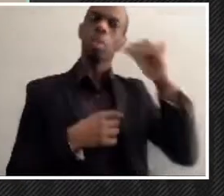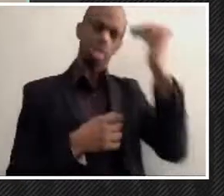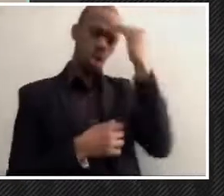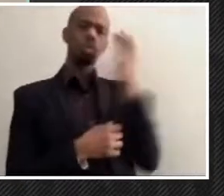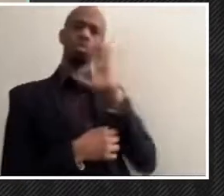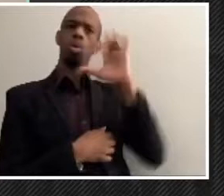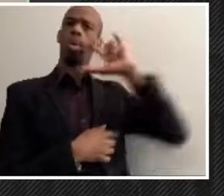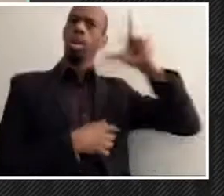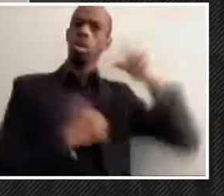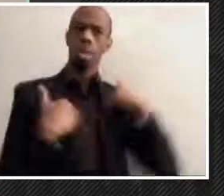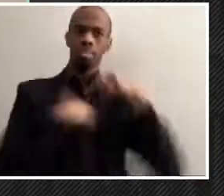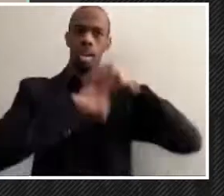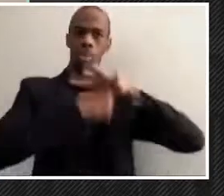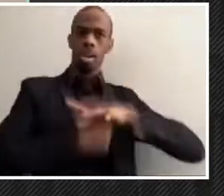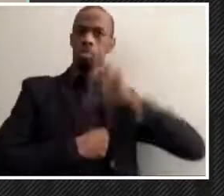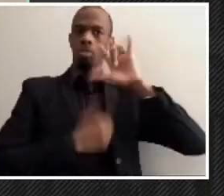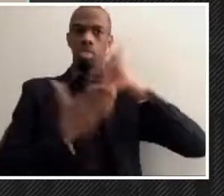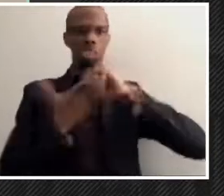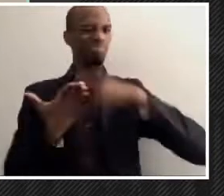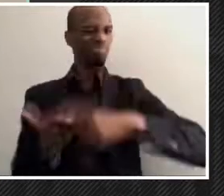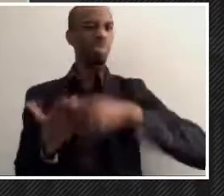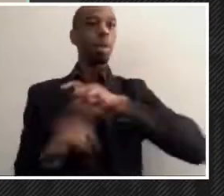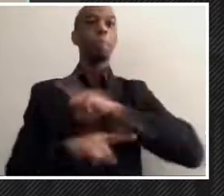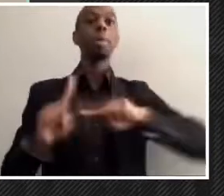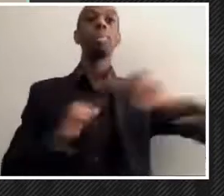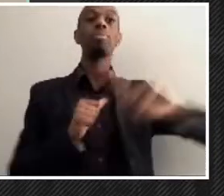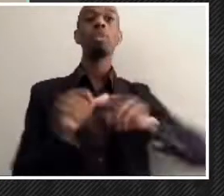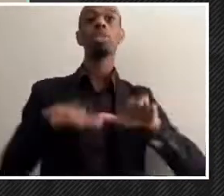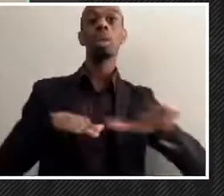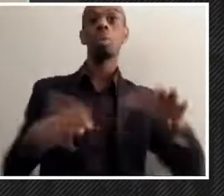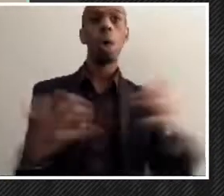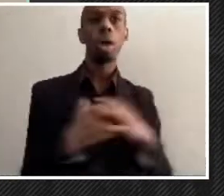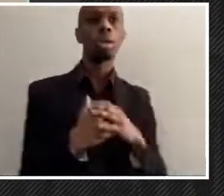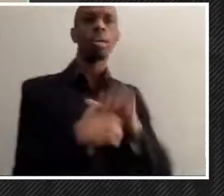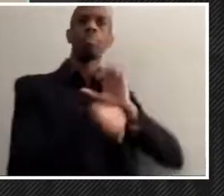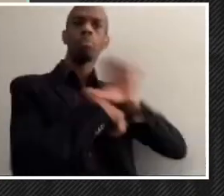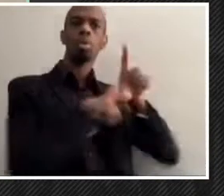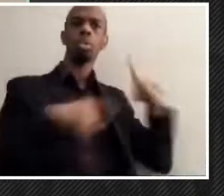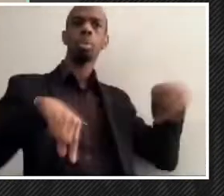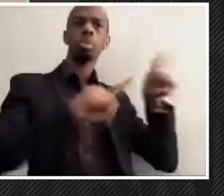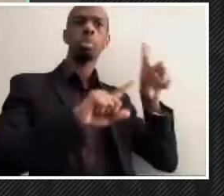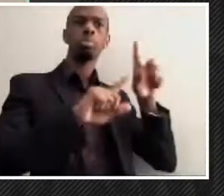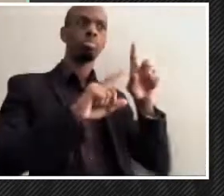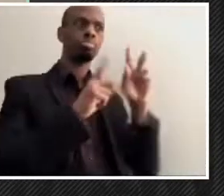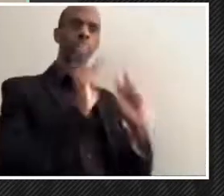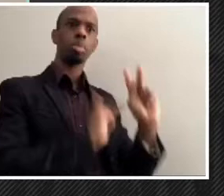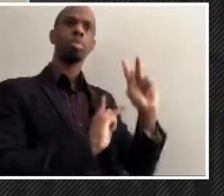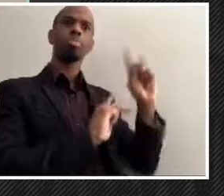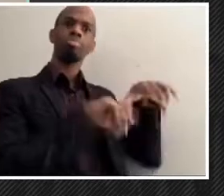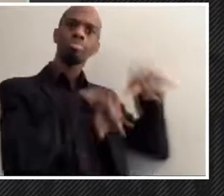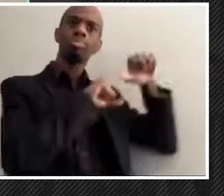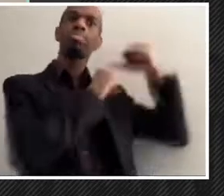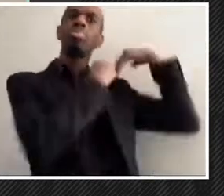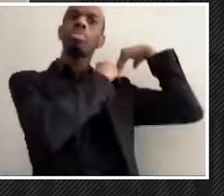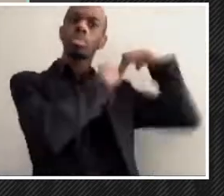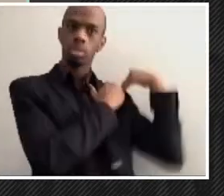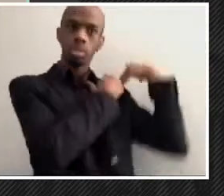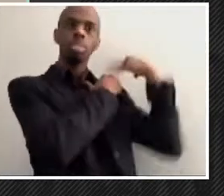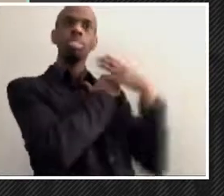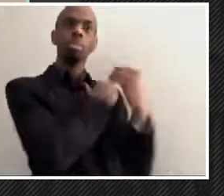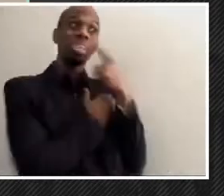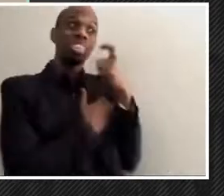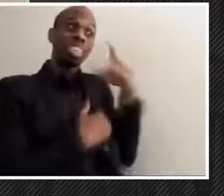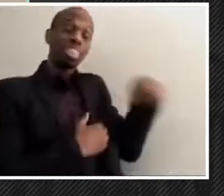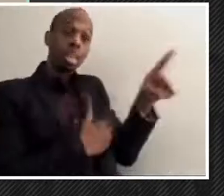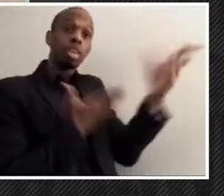me, that's one of the first steps is holding folks accountable, reminding them that indeed they are public servants, and the operative and